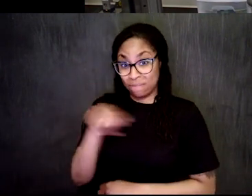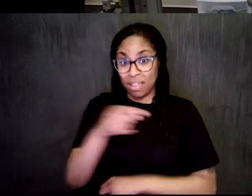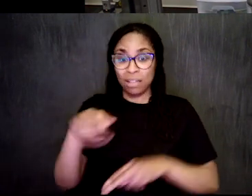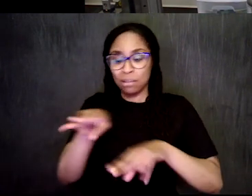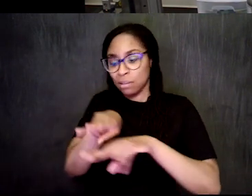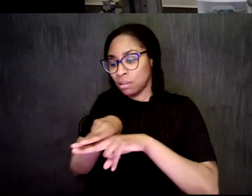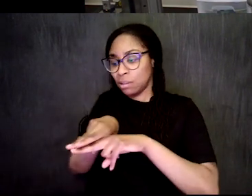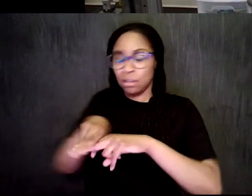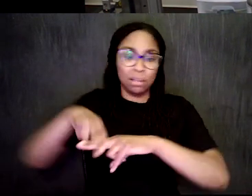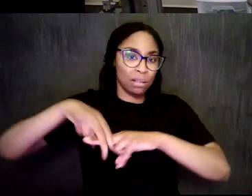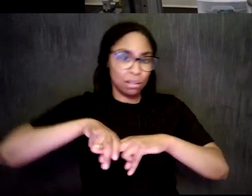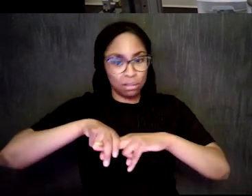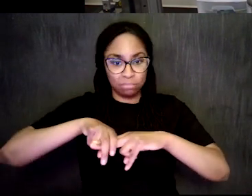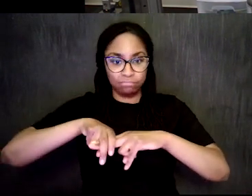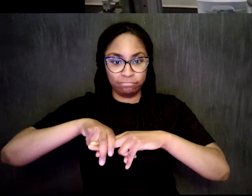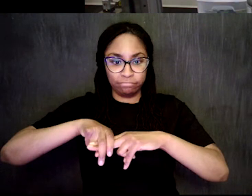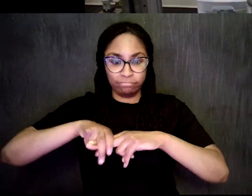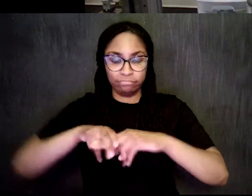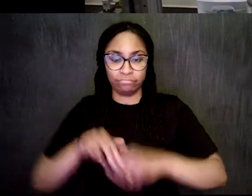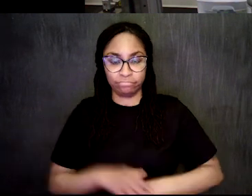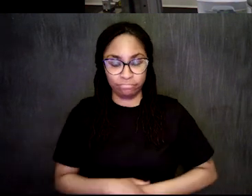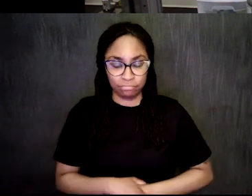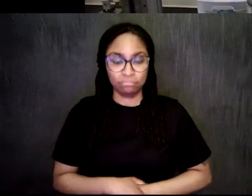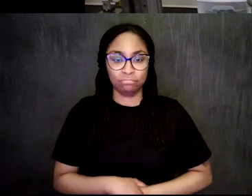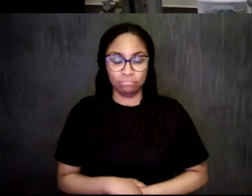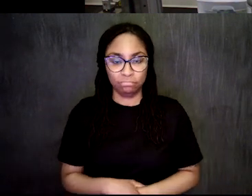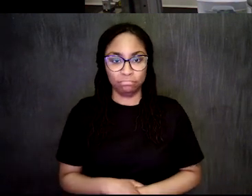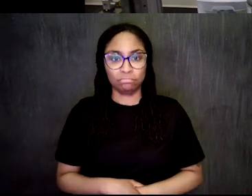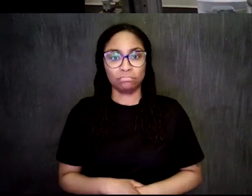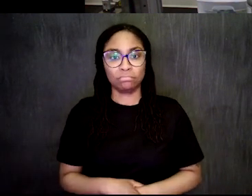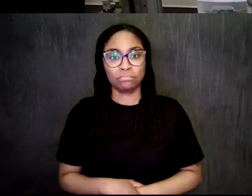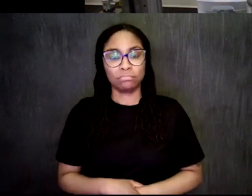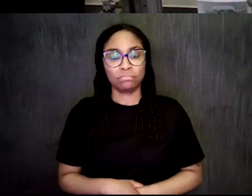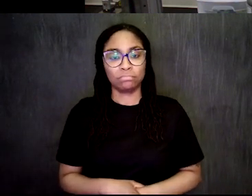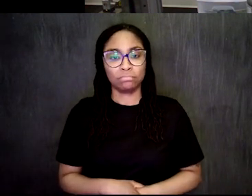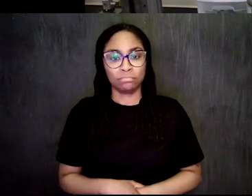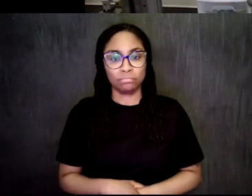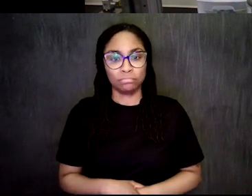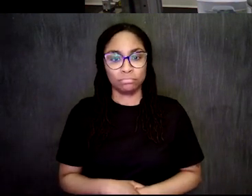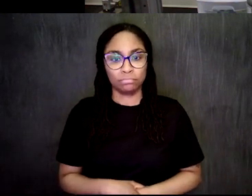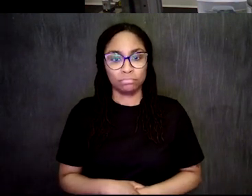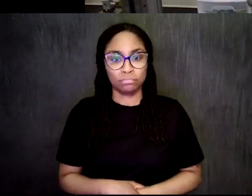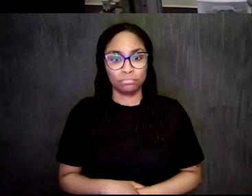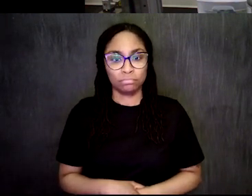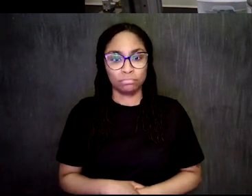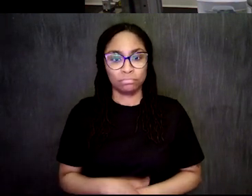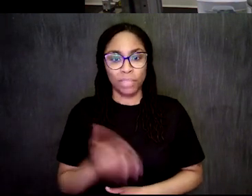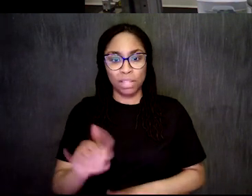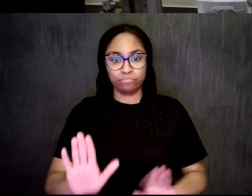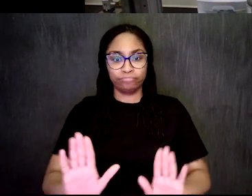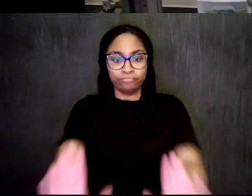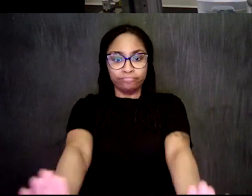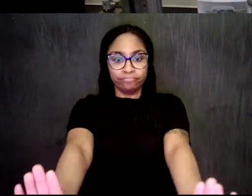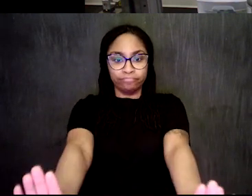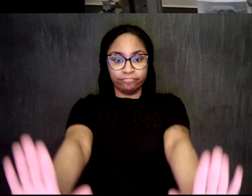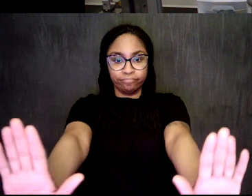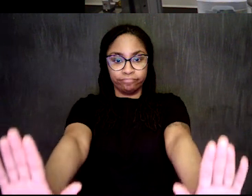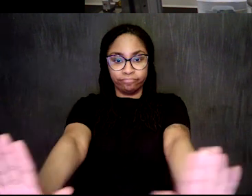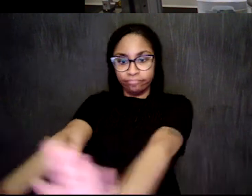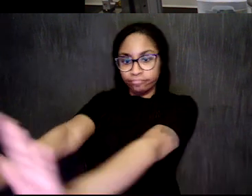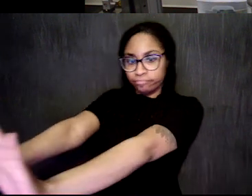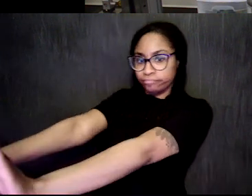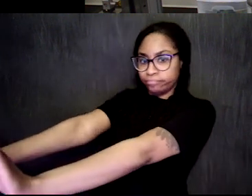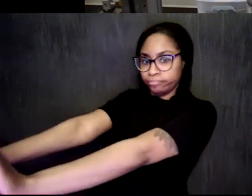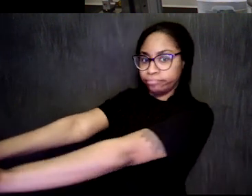a platform like I am. You can scoot off so you're seated on the platform with your feet off, and then you can extend